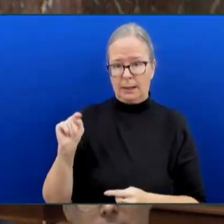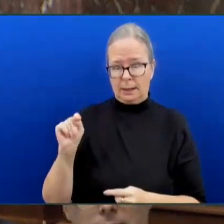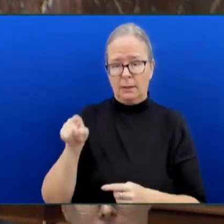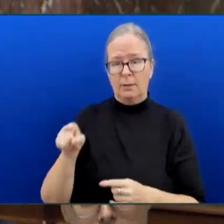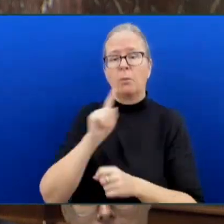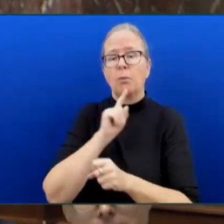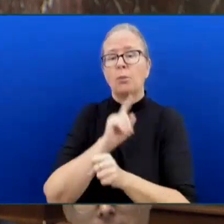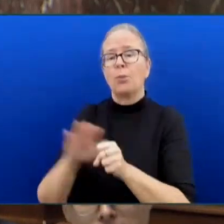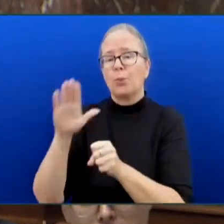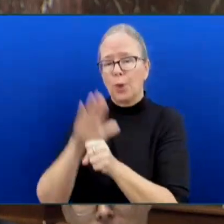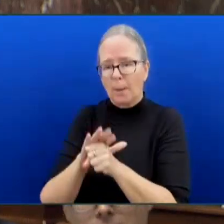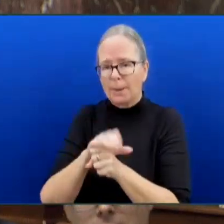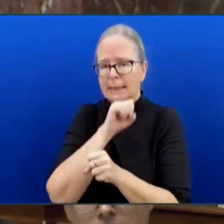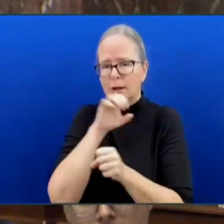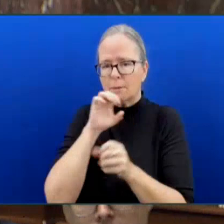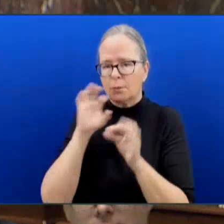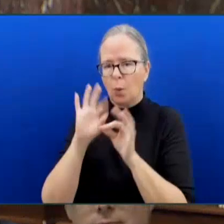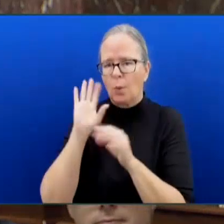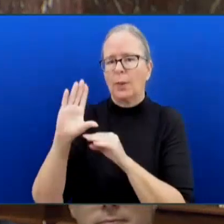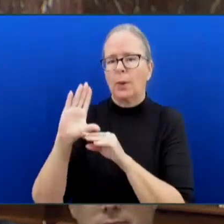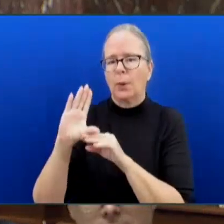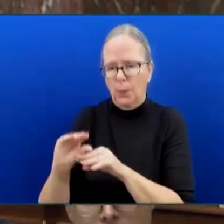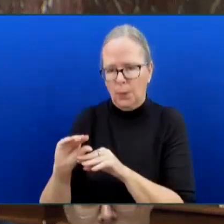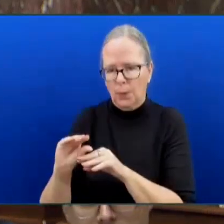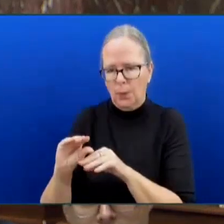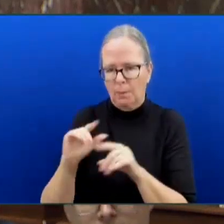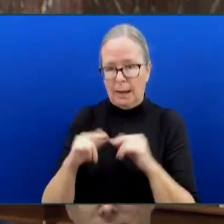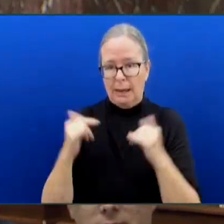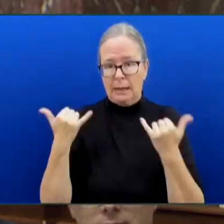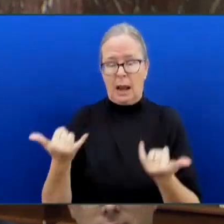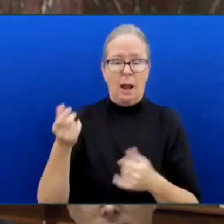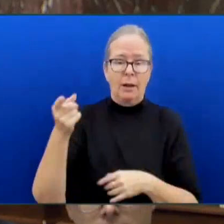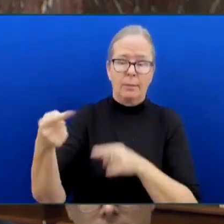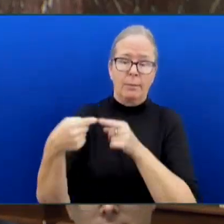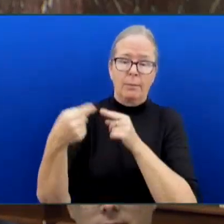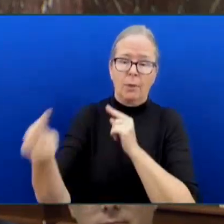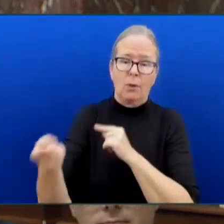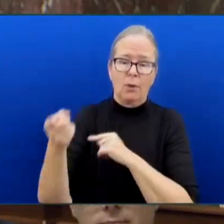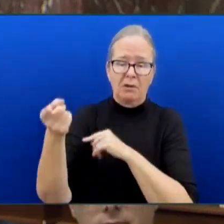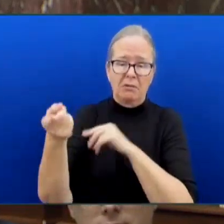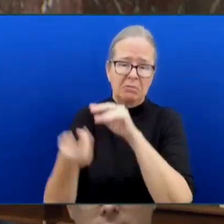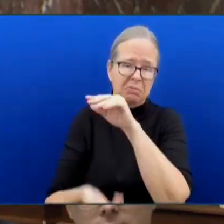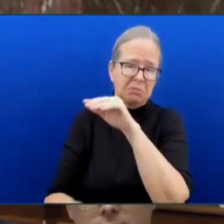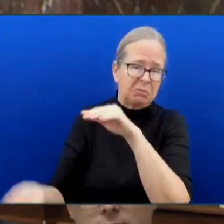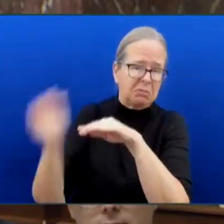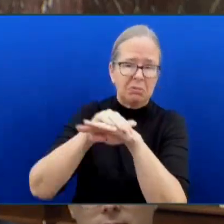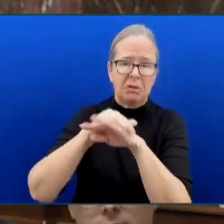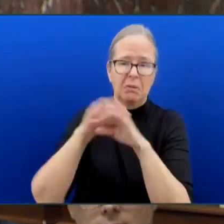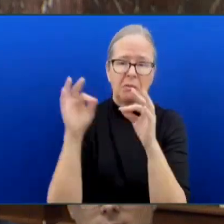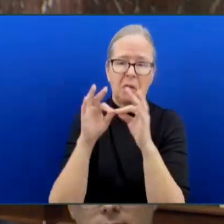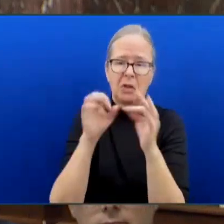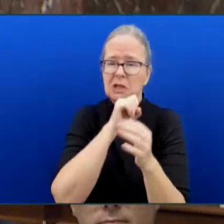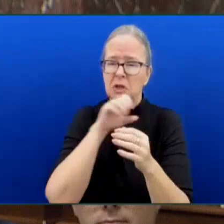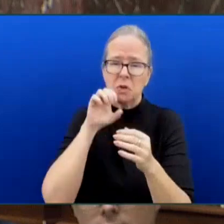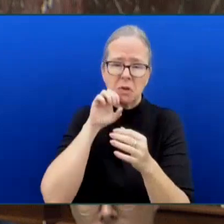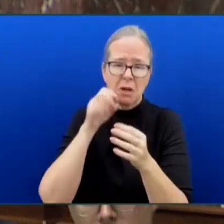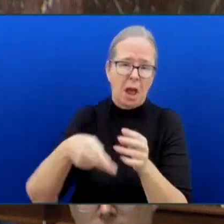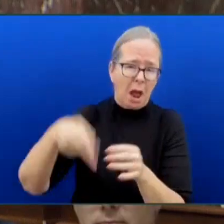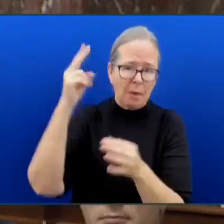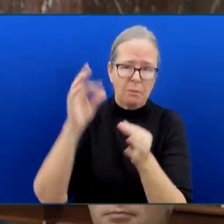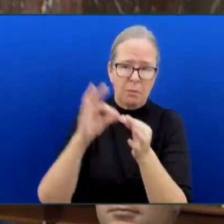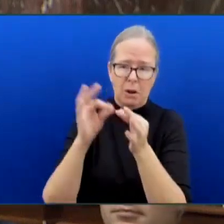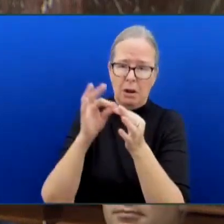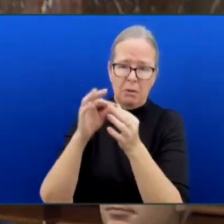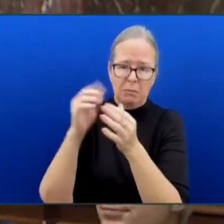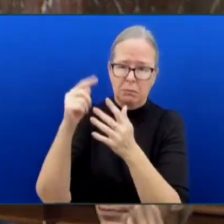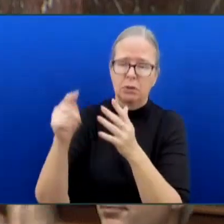We're protecting fares and affordability. They voted against it. Mr. Speaker, keep it up. People are watching that opposition's lack of